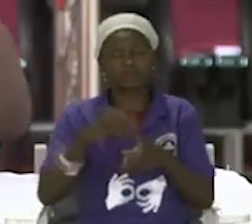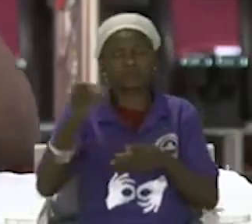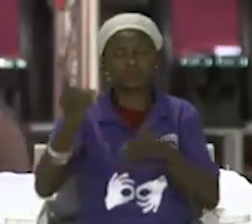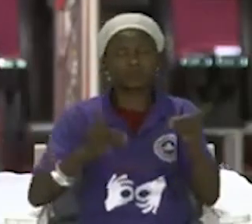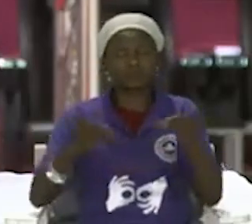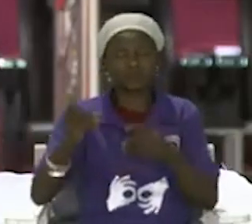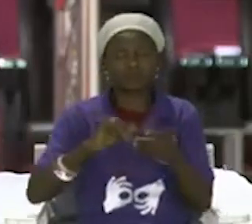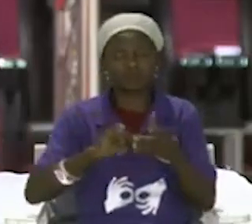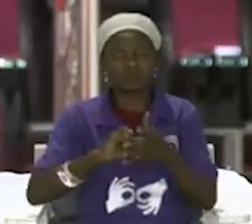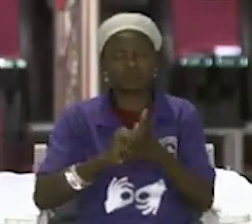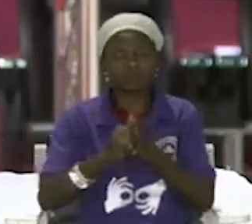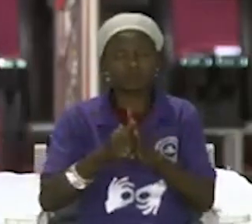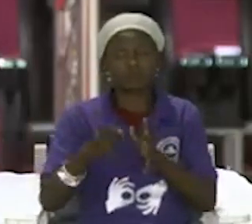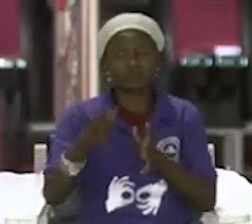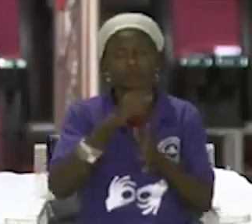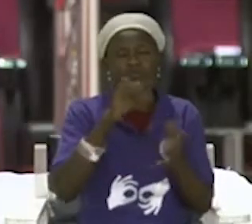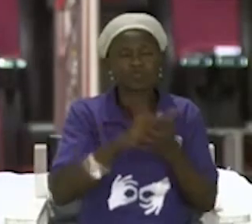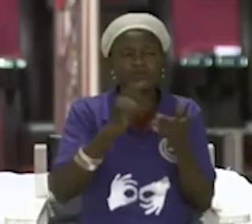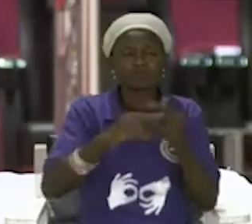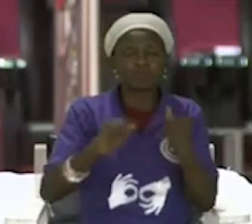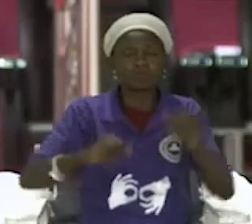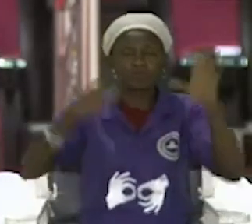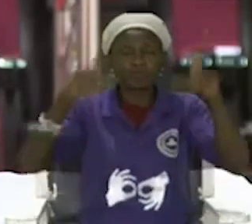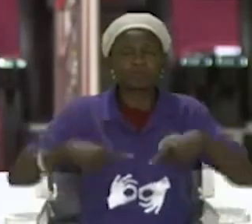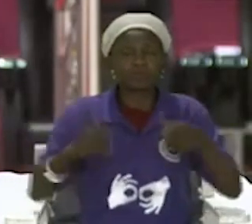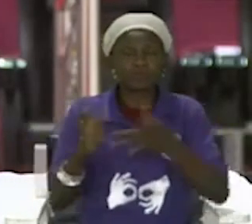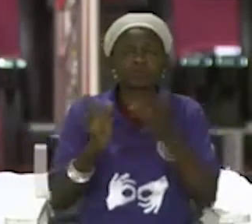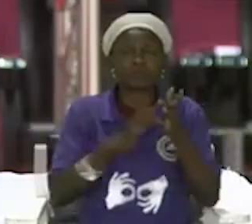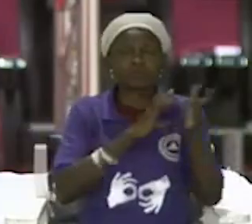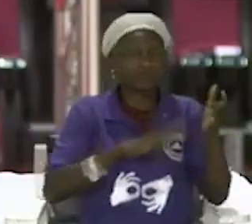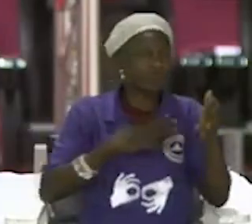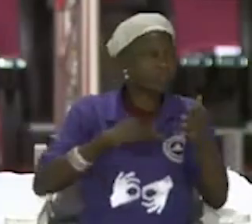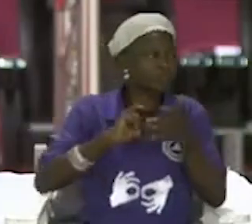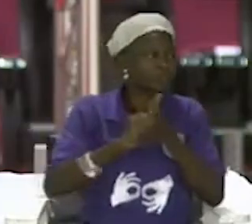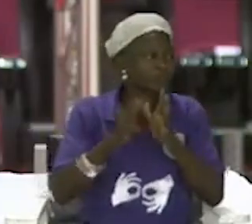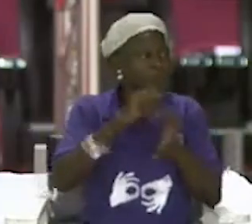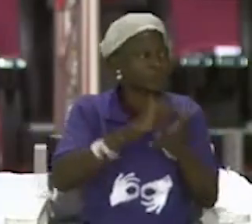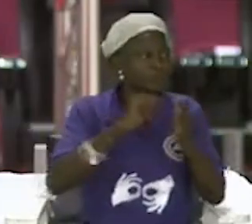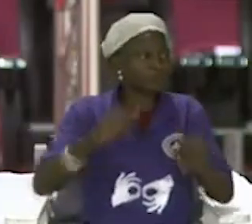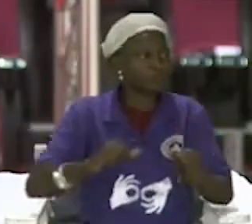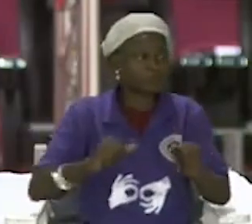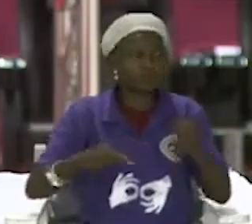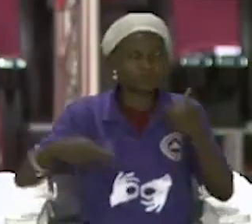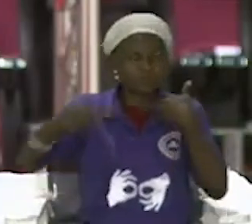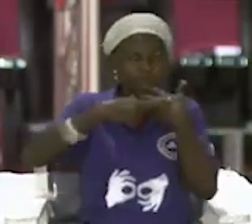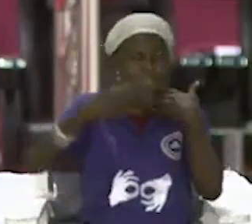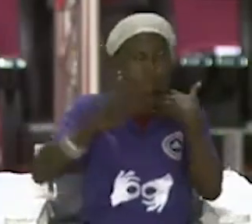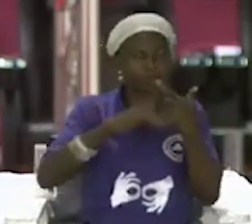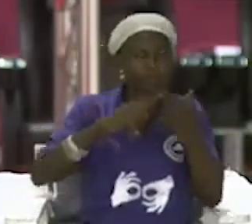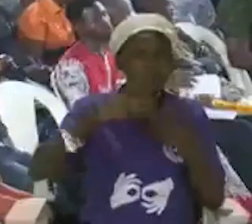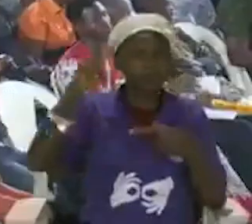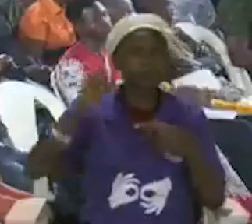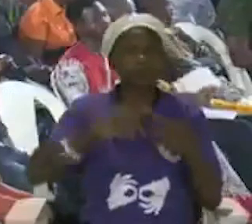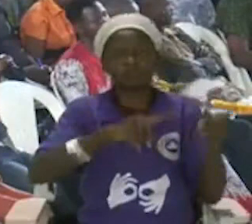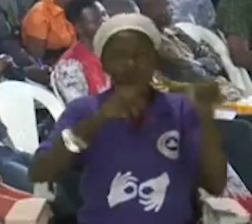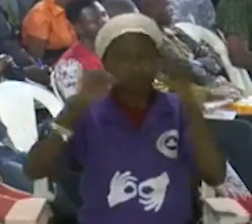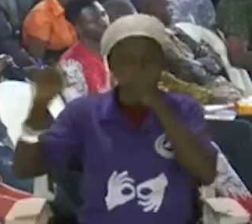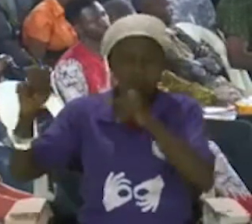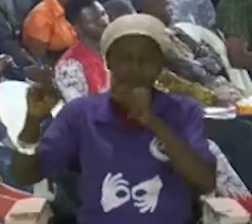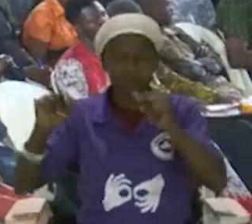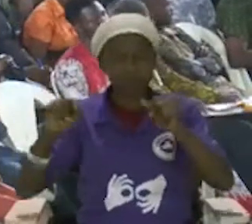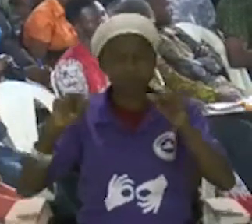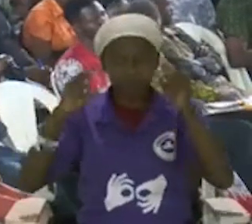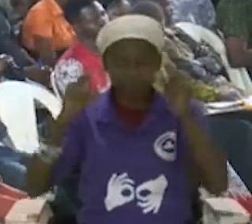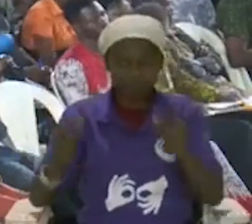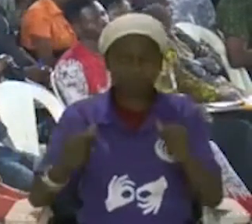those of you who want to give your life to Jesus, and those of you who want to be restored to him, come quickly. I'm going to count